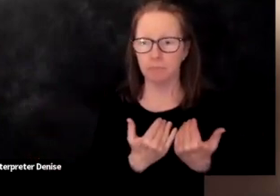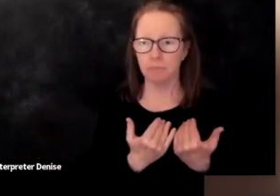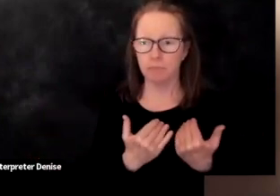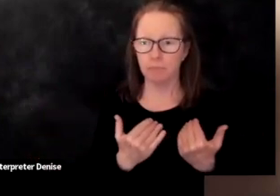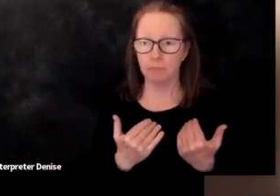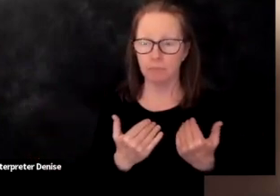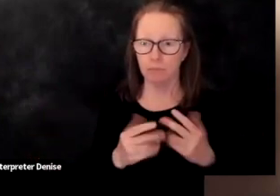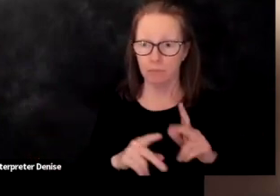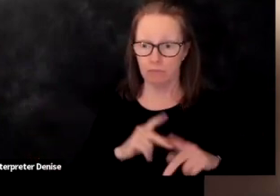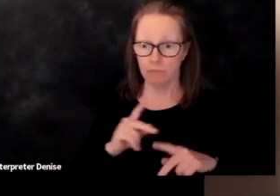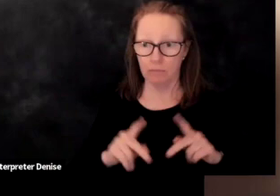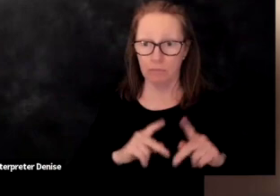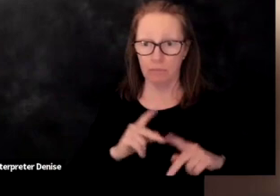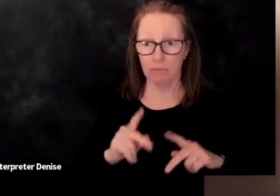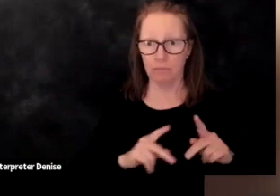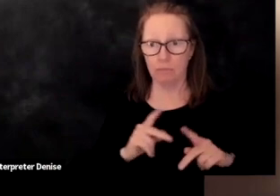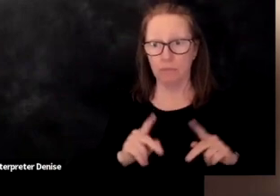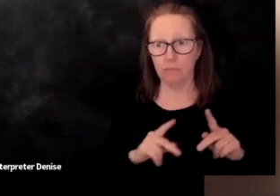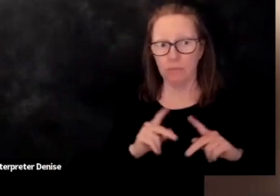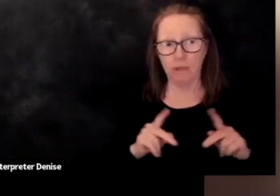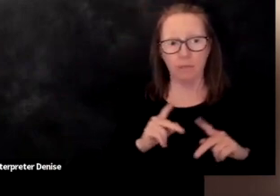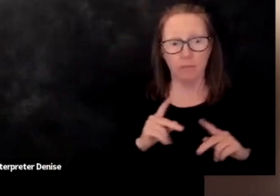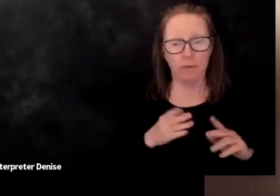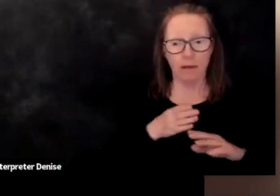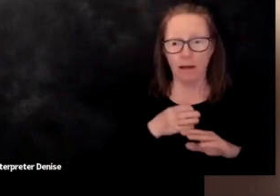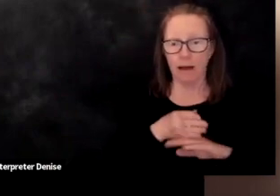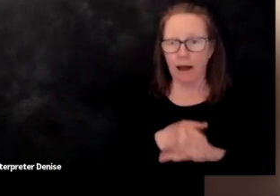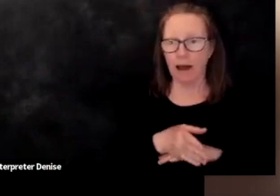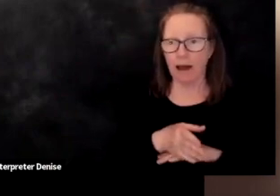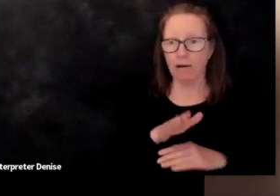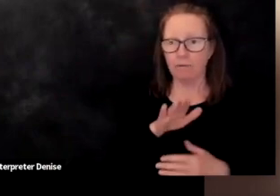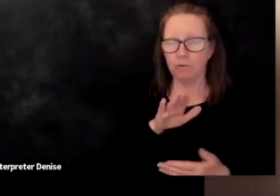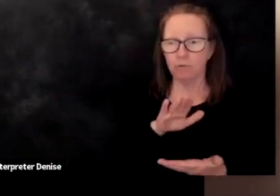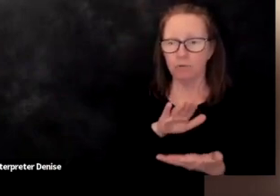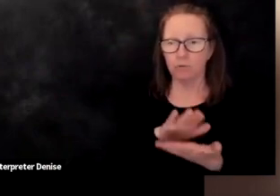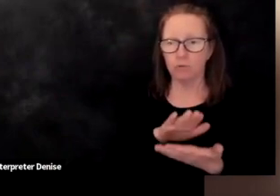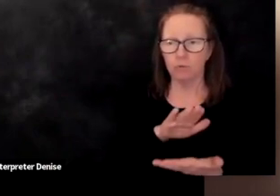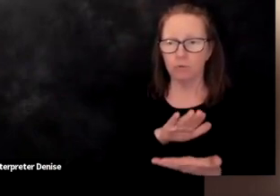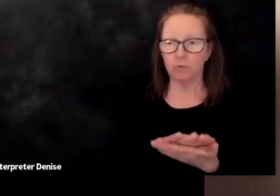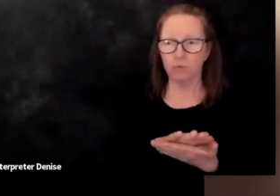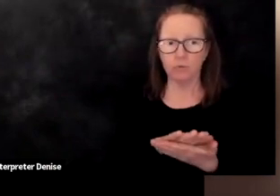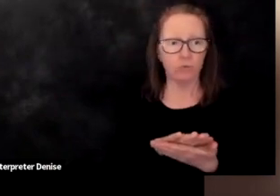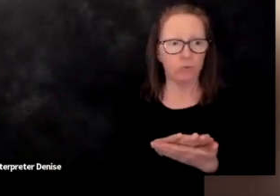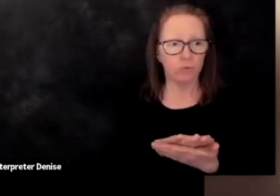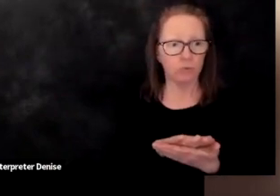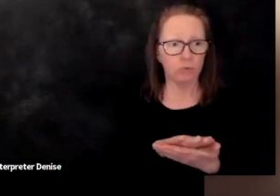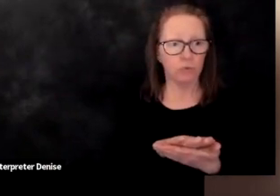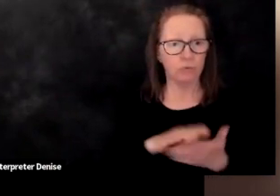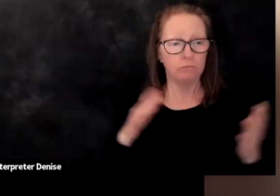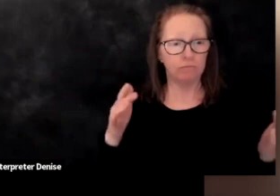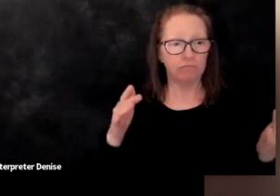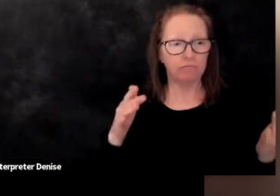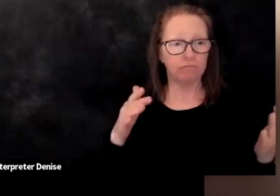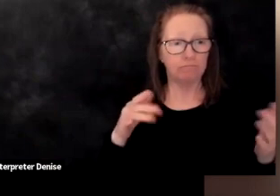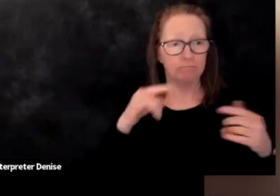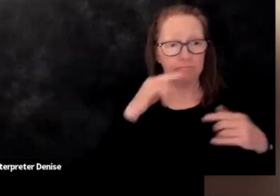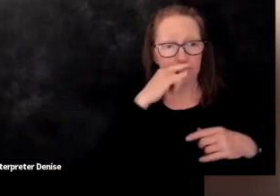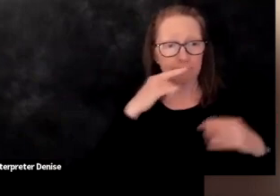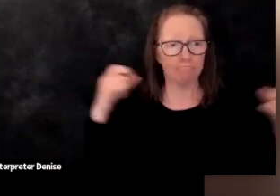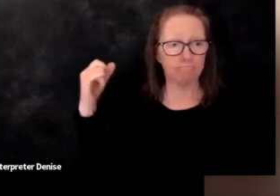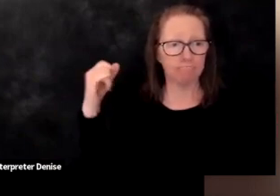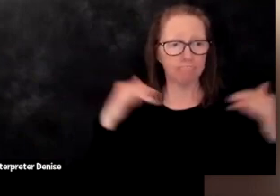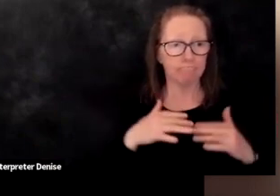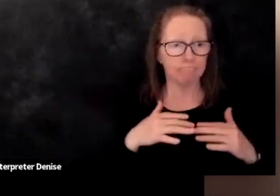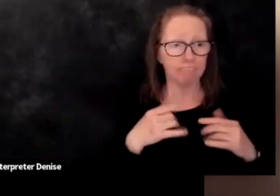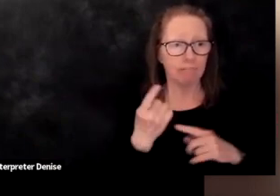that the after-school kids that were in the facility last year talking to our staff, how they